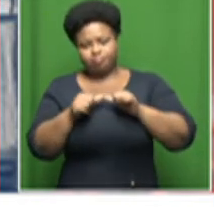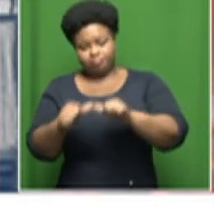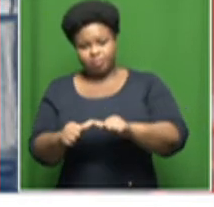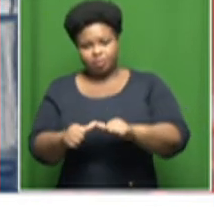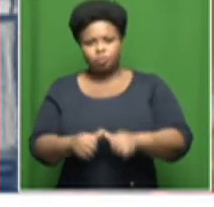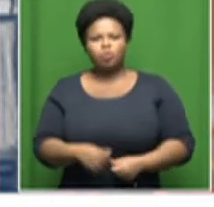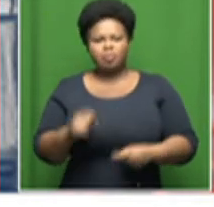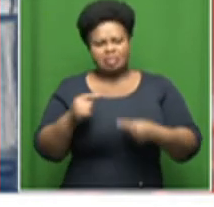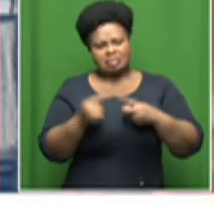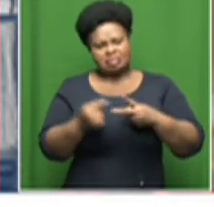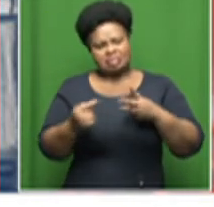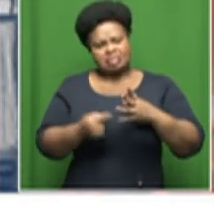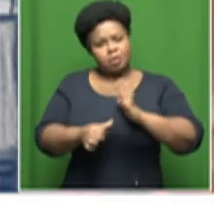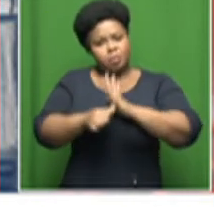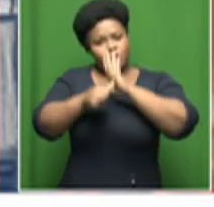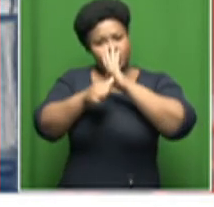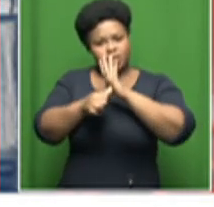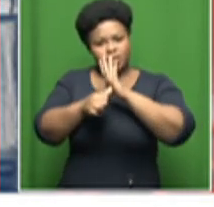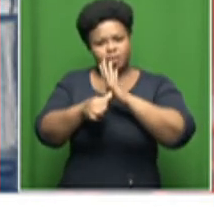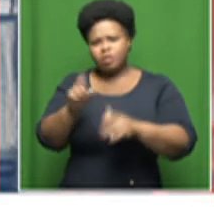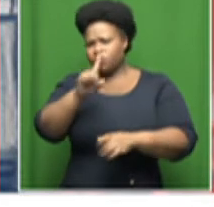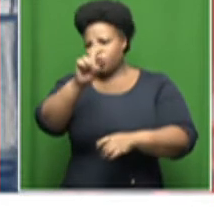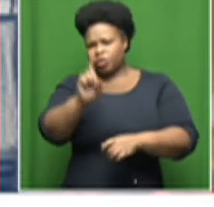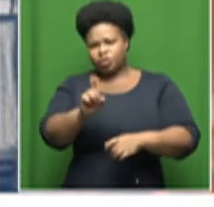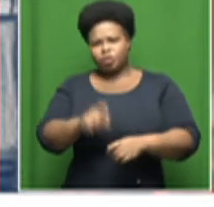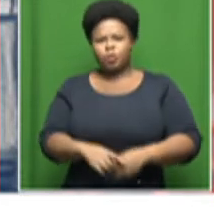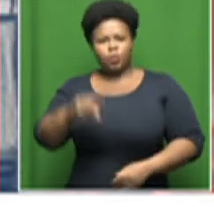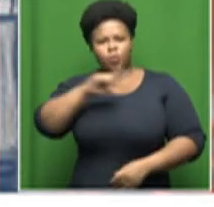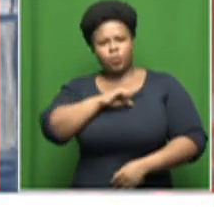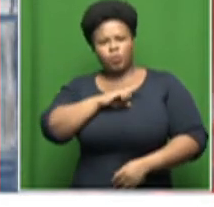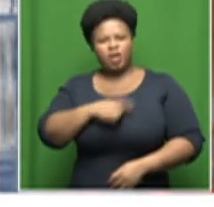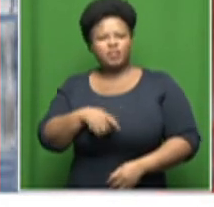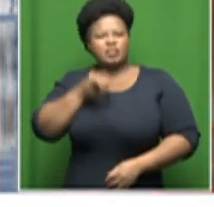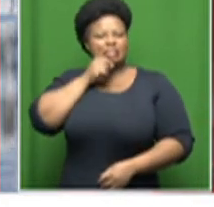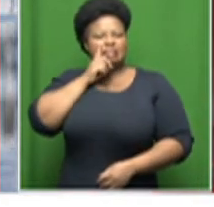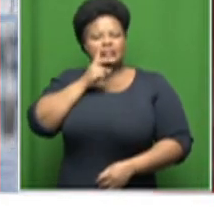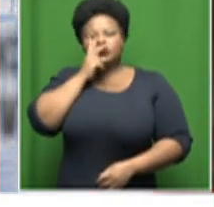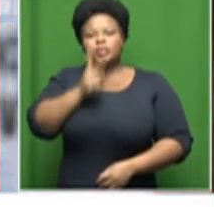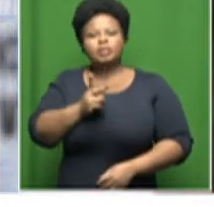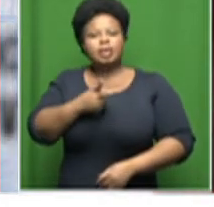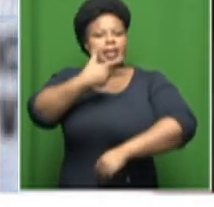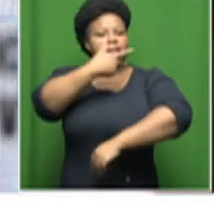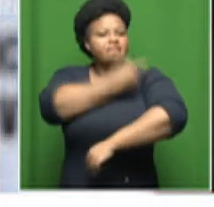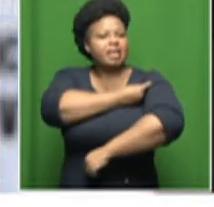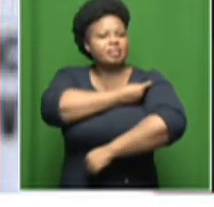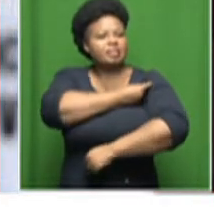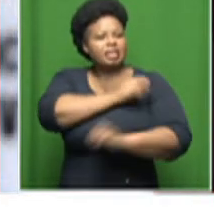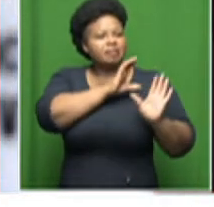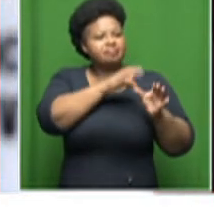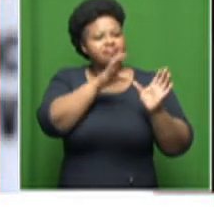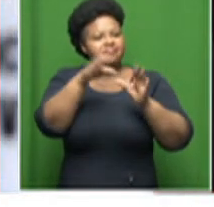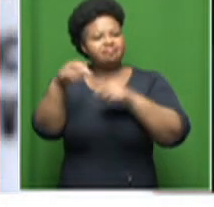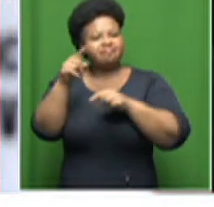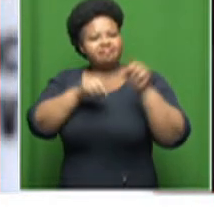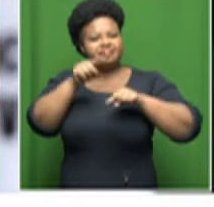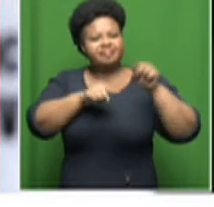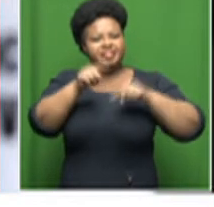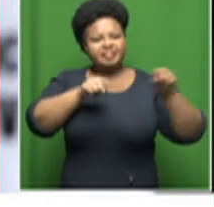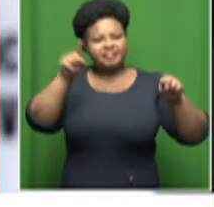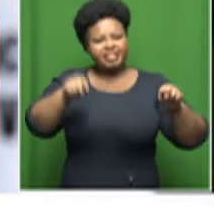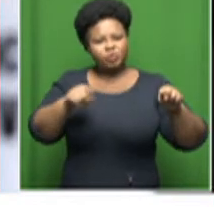key question, which is, when we look at all of the vaccines in relation to the variant that